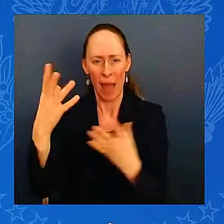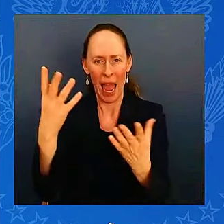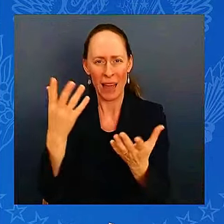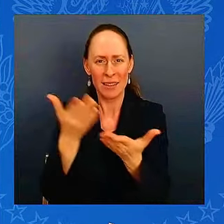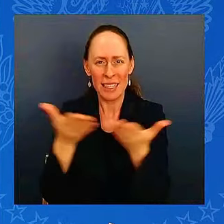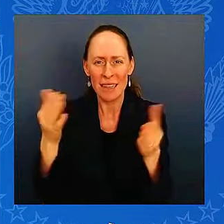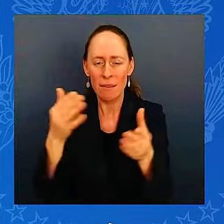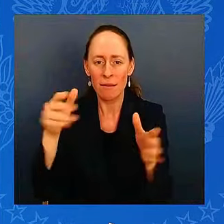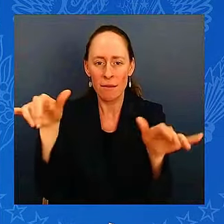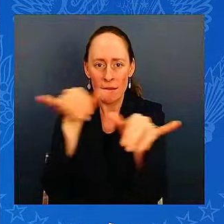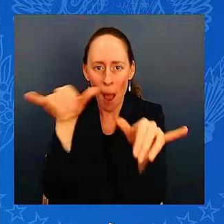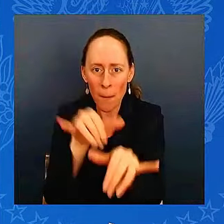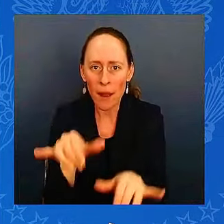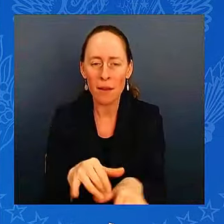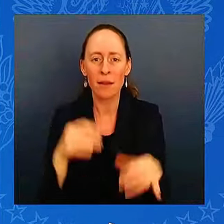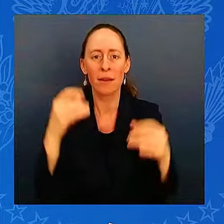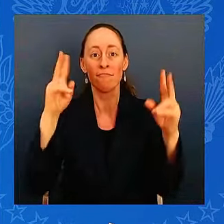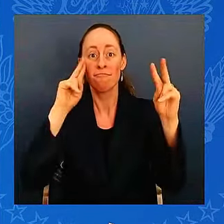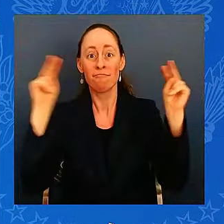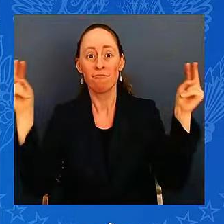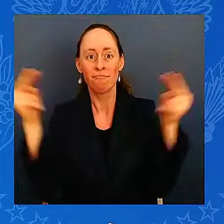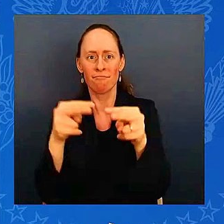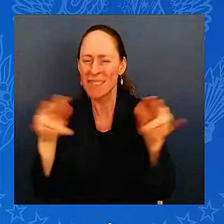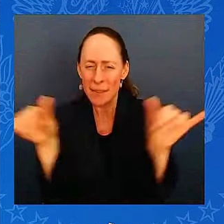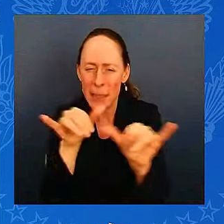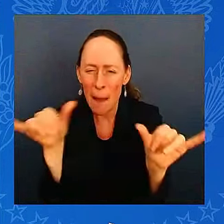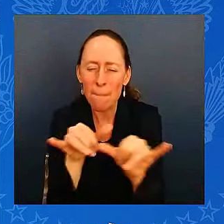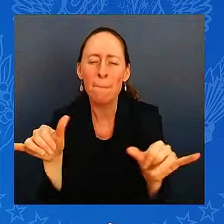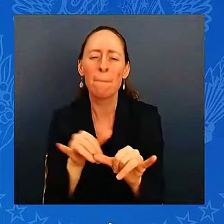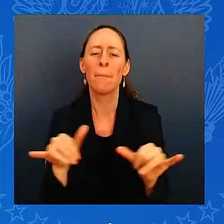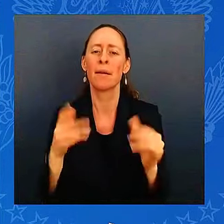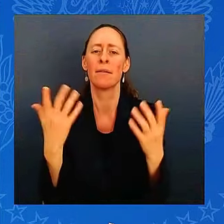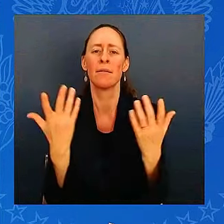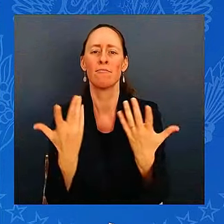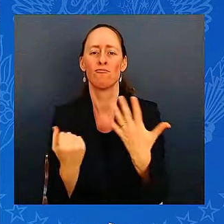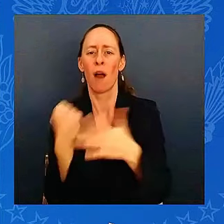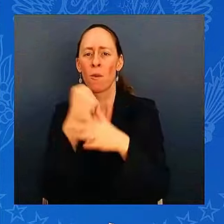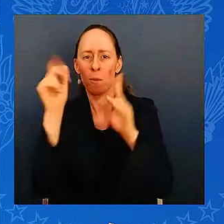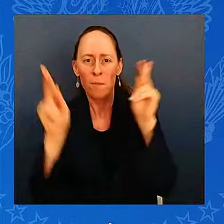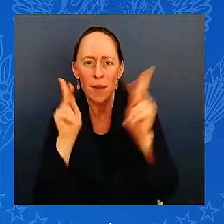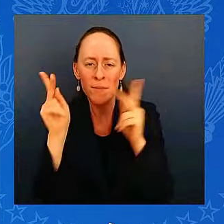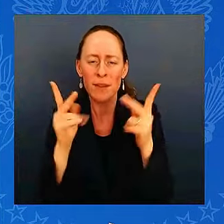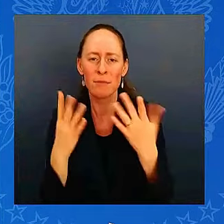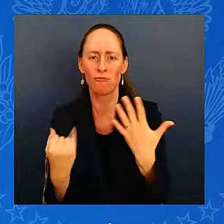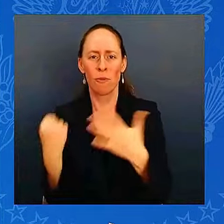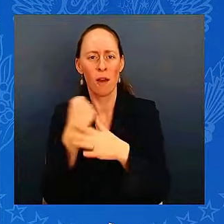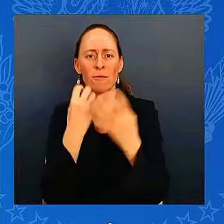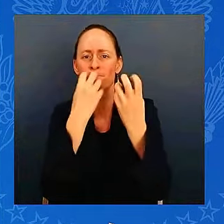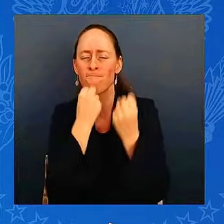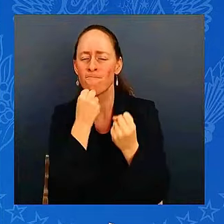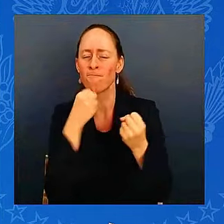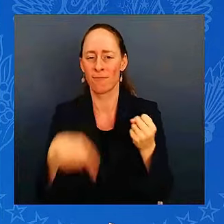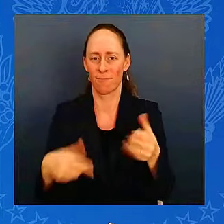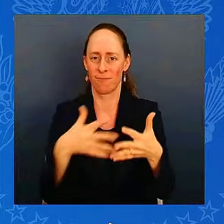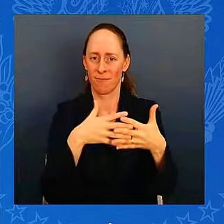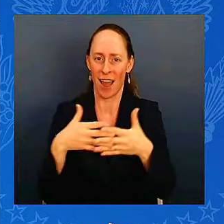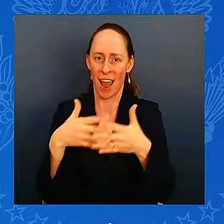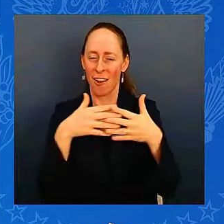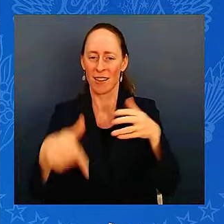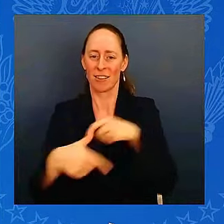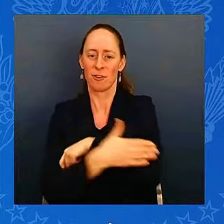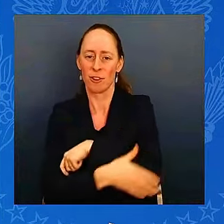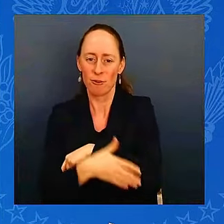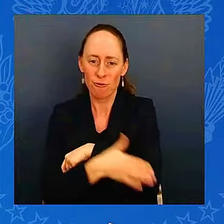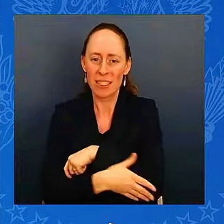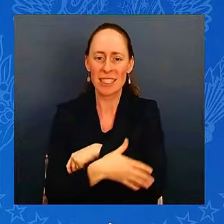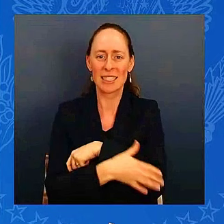first, and he understands that we don't have a moment to wait when it comes to the climate crisis. The Biden